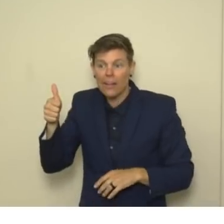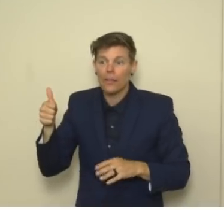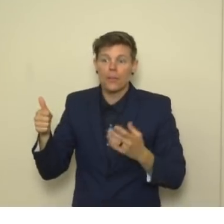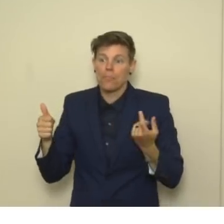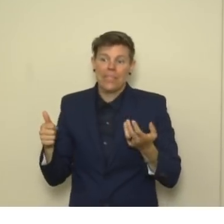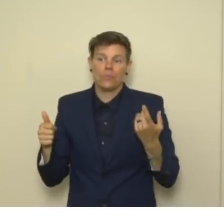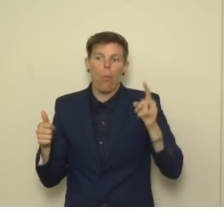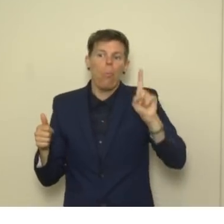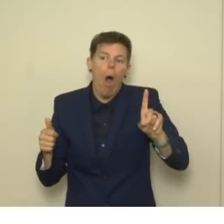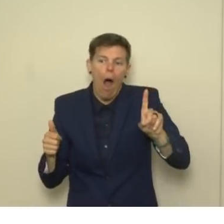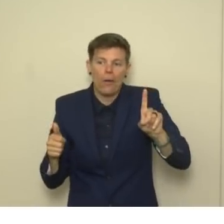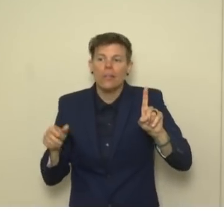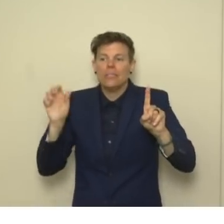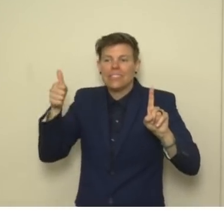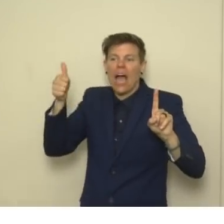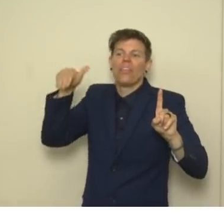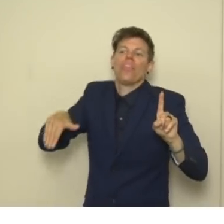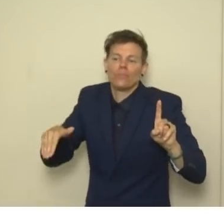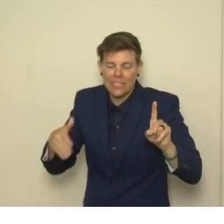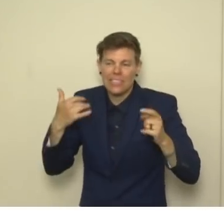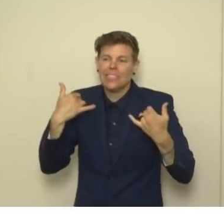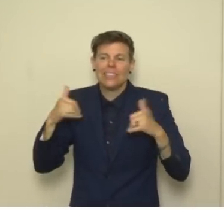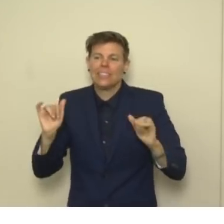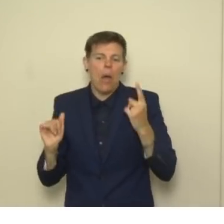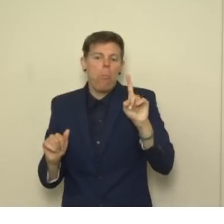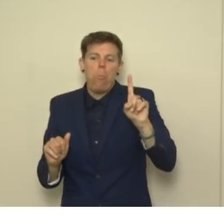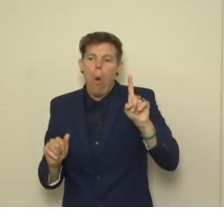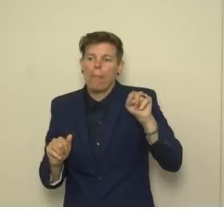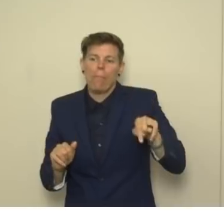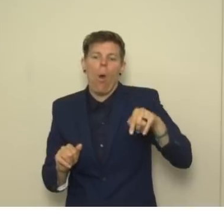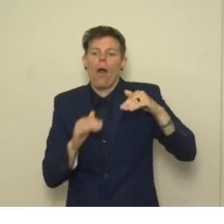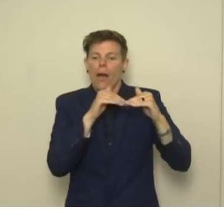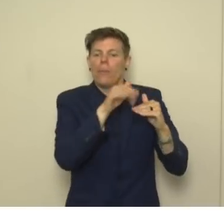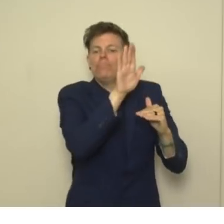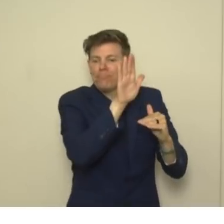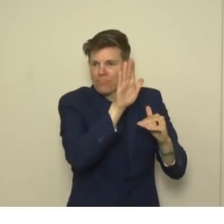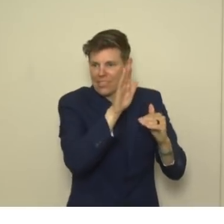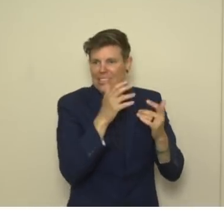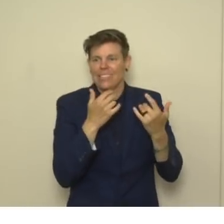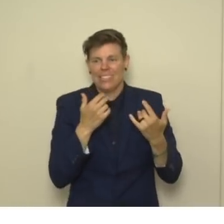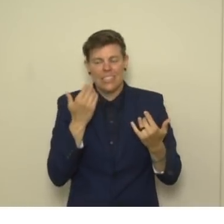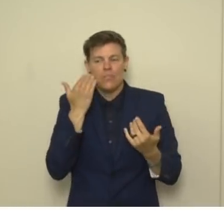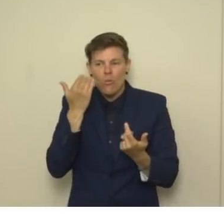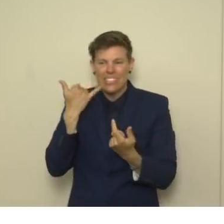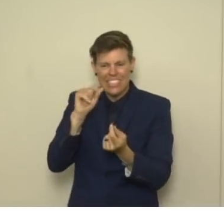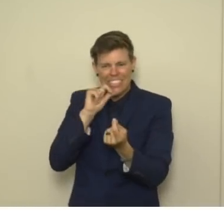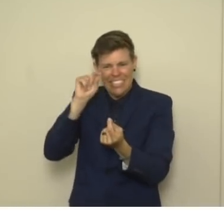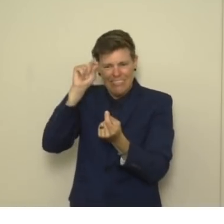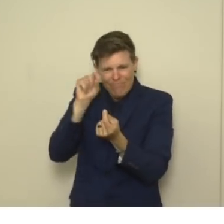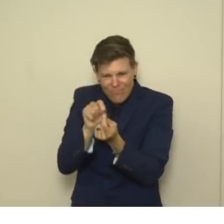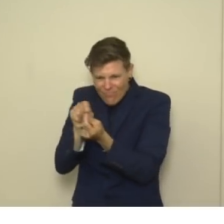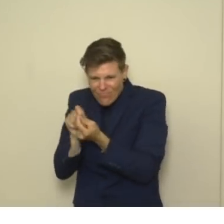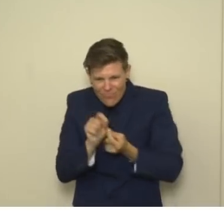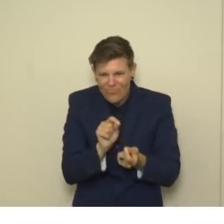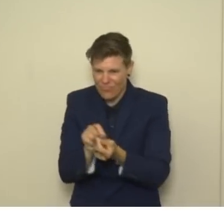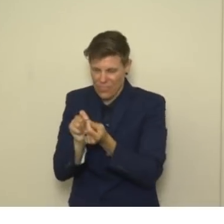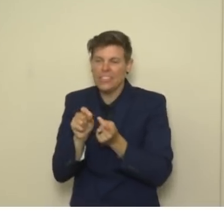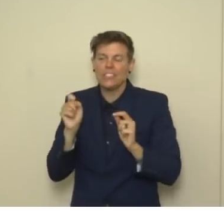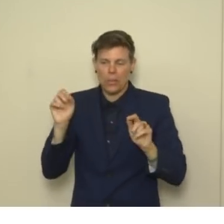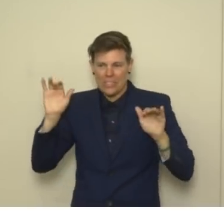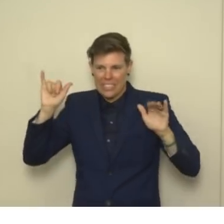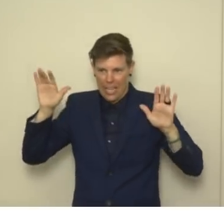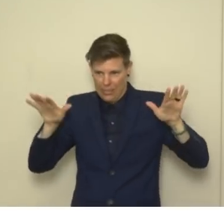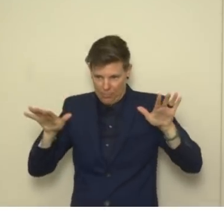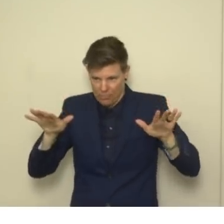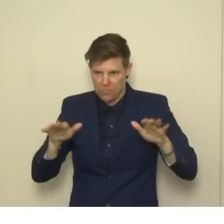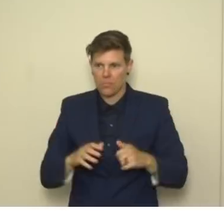not, but it doesn't necessarily fully quantify the problem. Hospitals still doing well. They're recalibrating